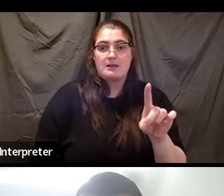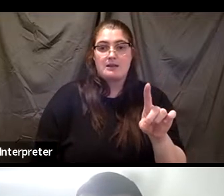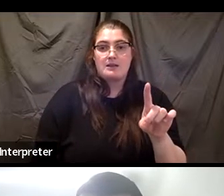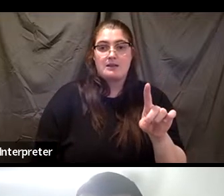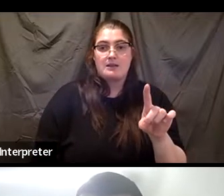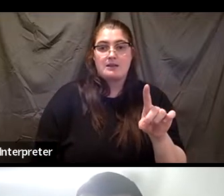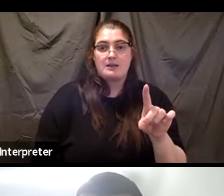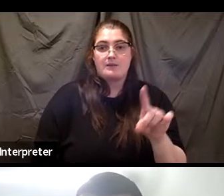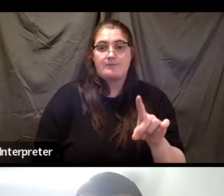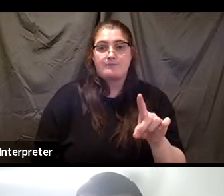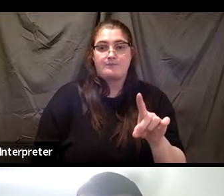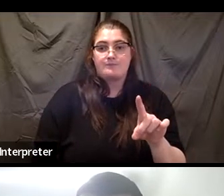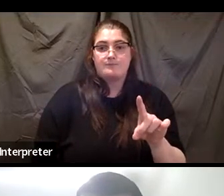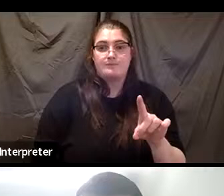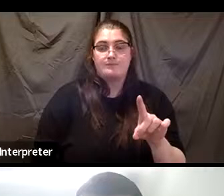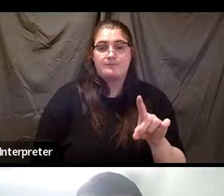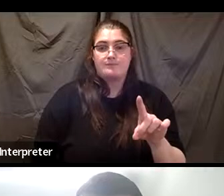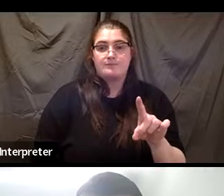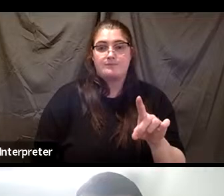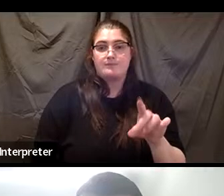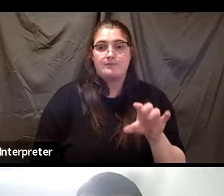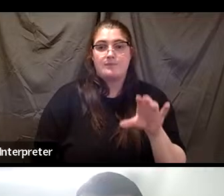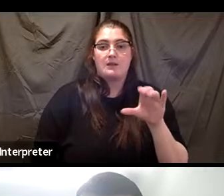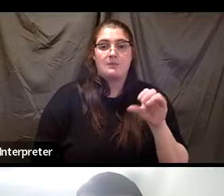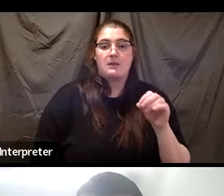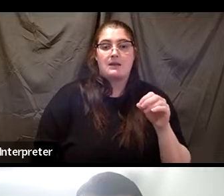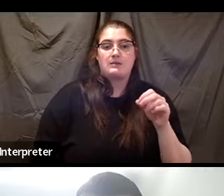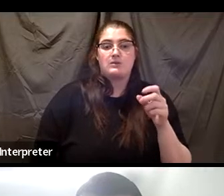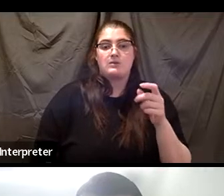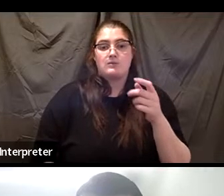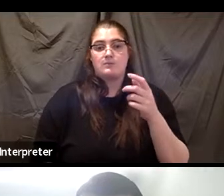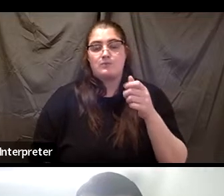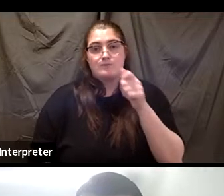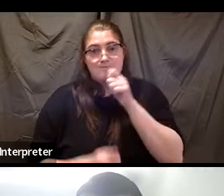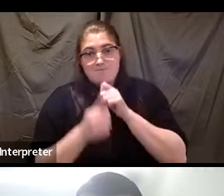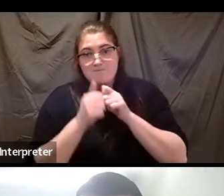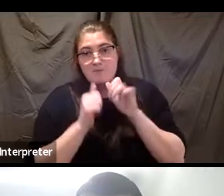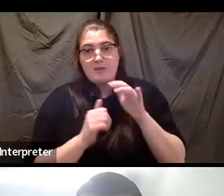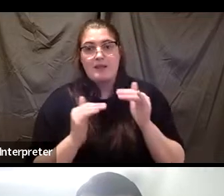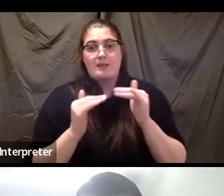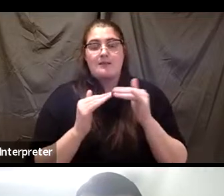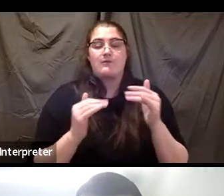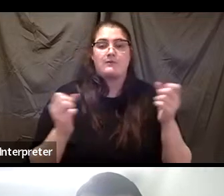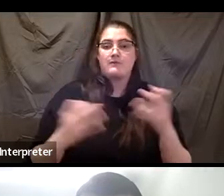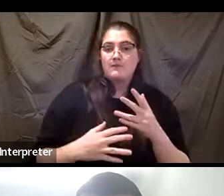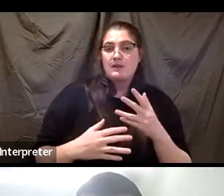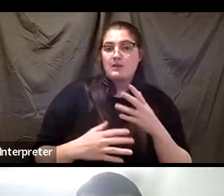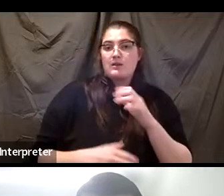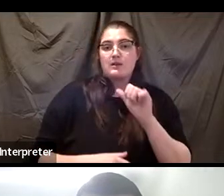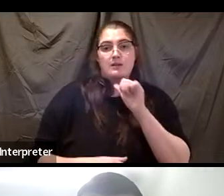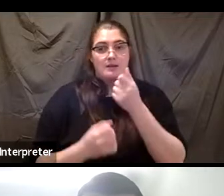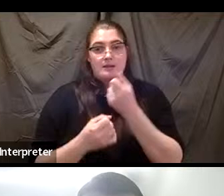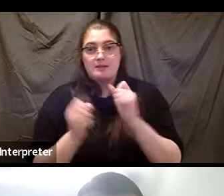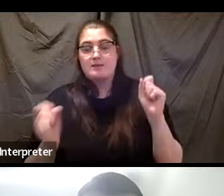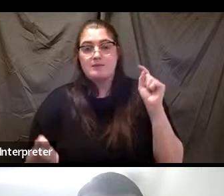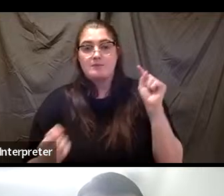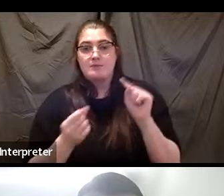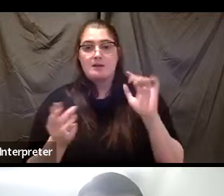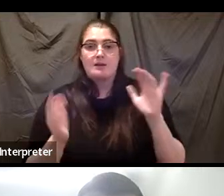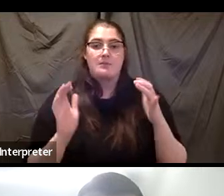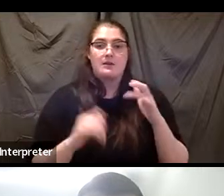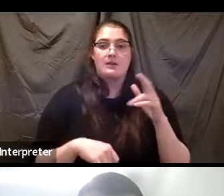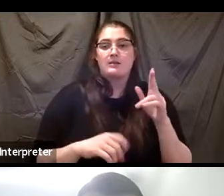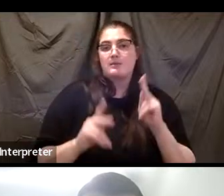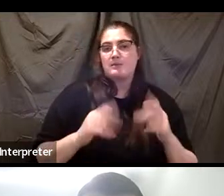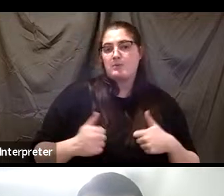capacity to handle that level of fear and unsafety is very, very minimal compared to a lot of the natives that live on that block that